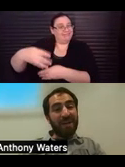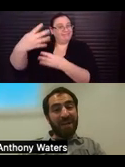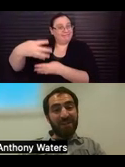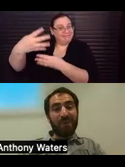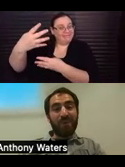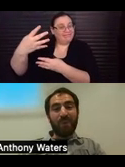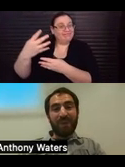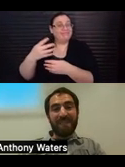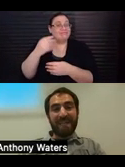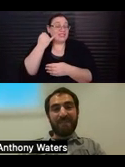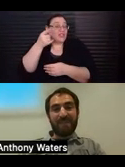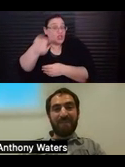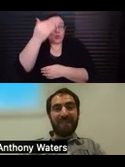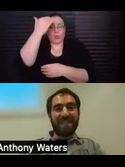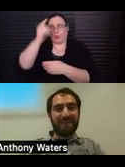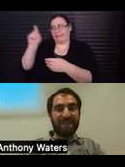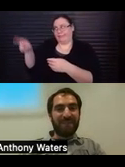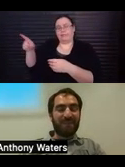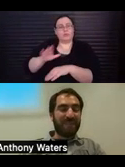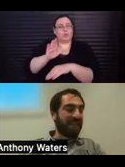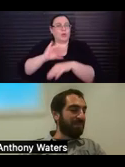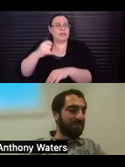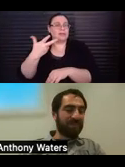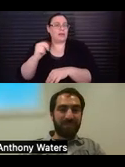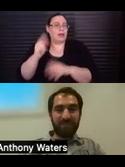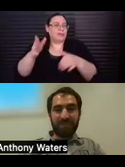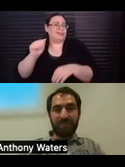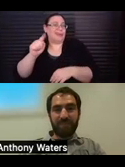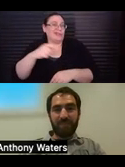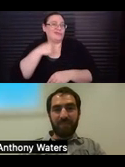whether or not you know the warning signs when somebody is at risk for suicide.